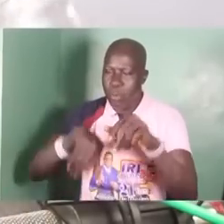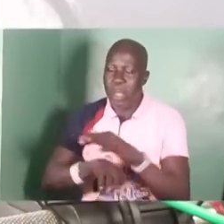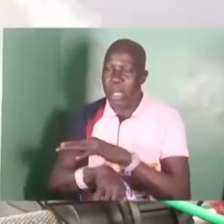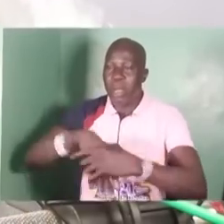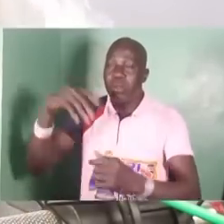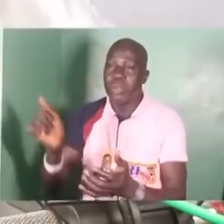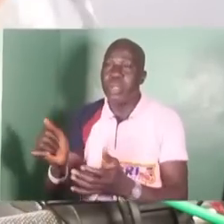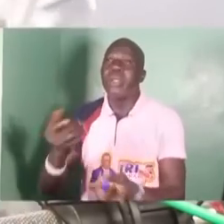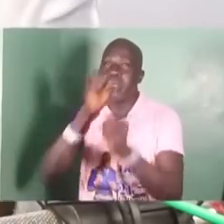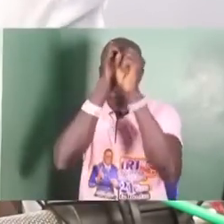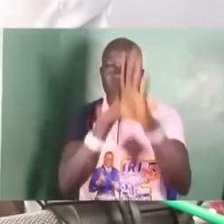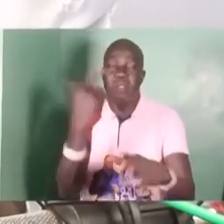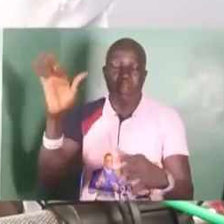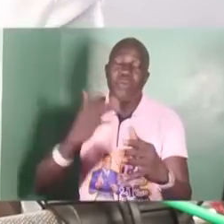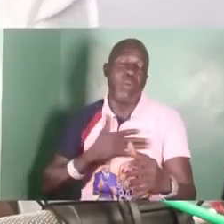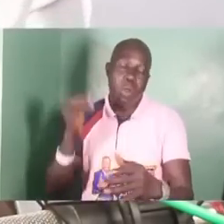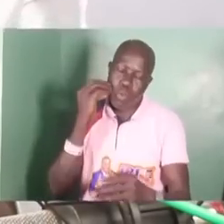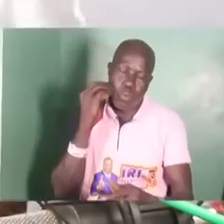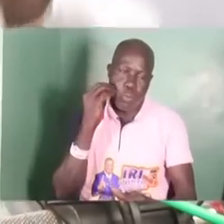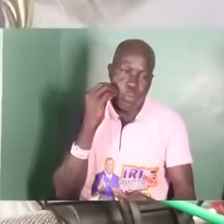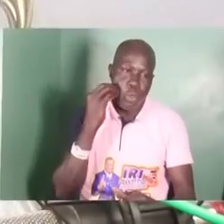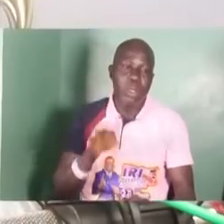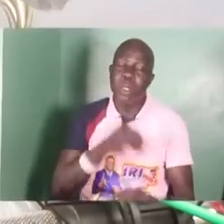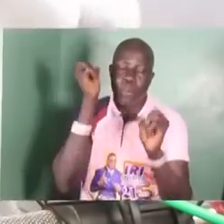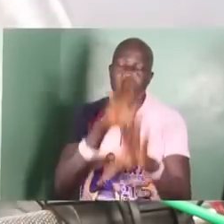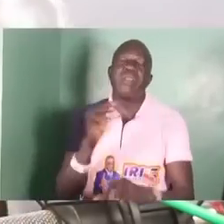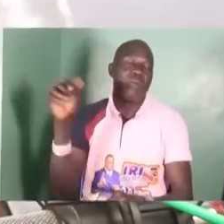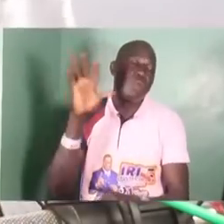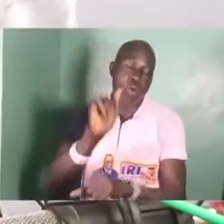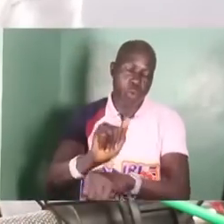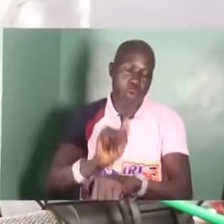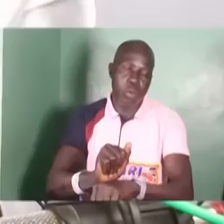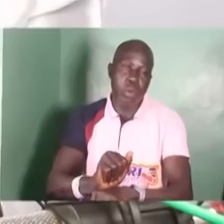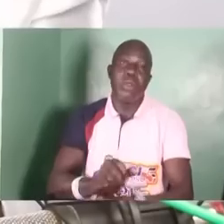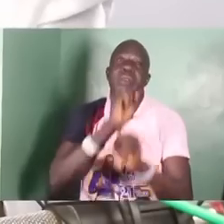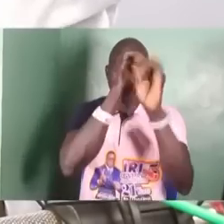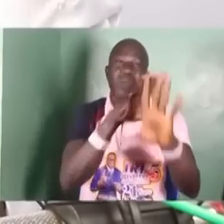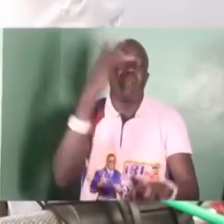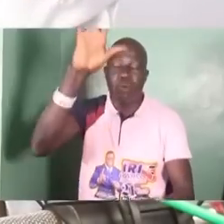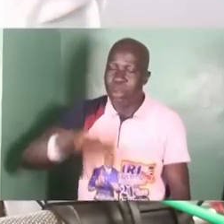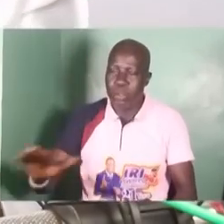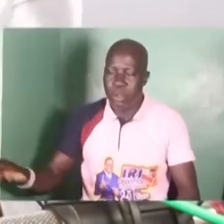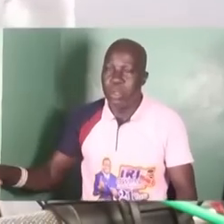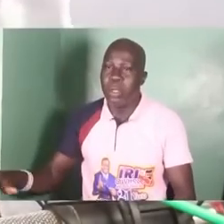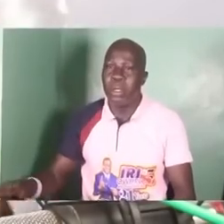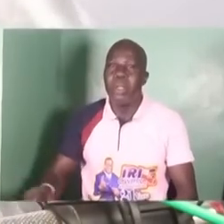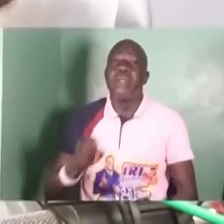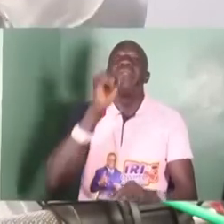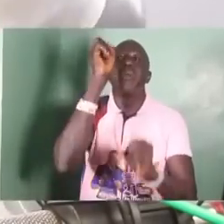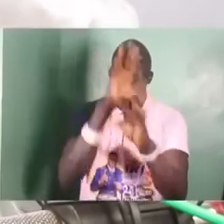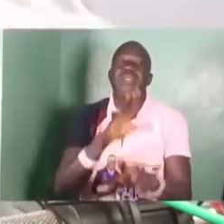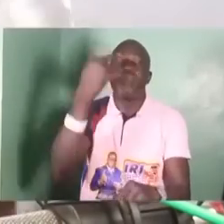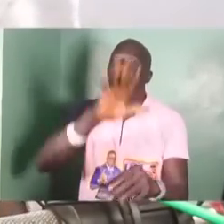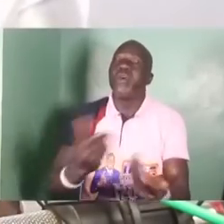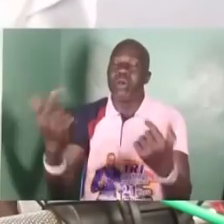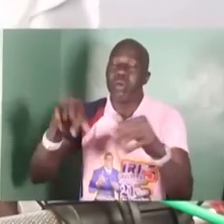headquarters Lufapẹ. Ole. He's not. Go ba ti ku Oleko. Wants to leave Lagos. Ma bo. come. Once the power redemption comes,